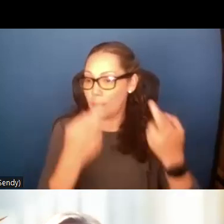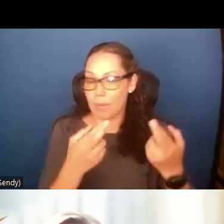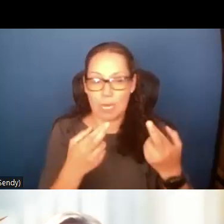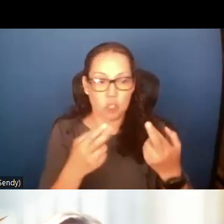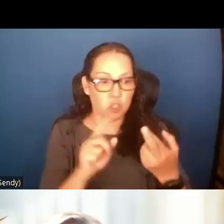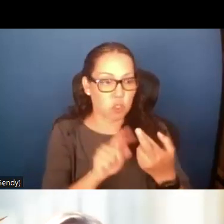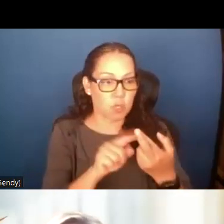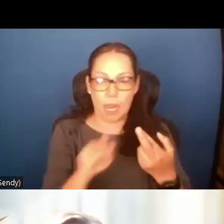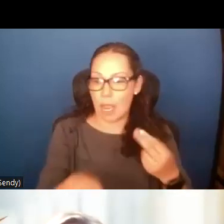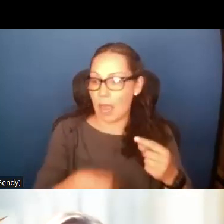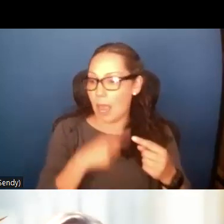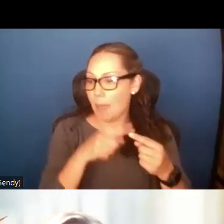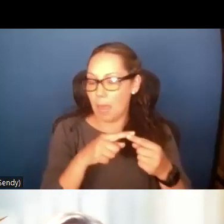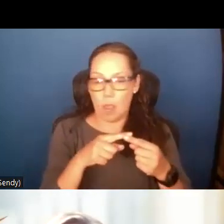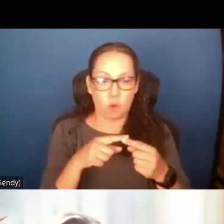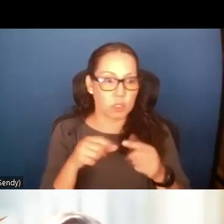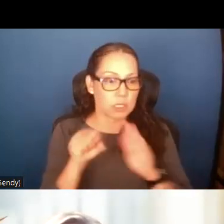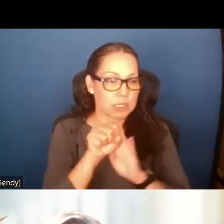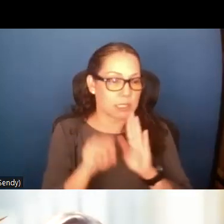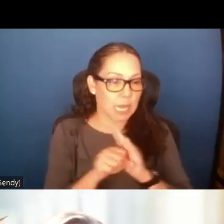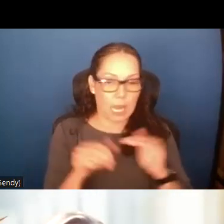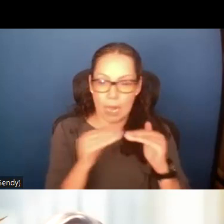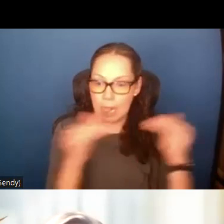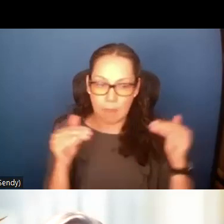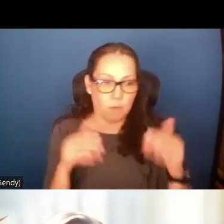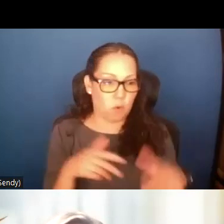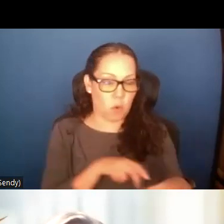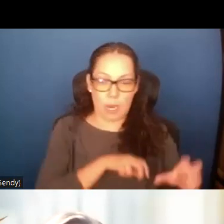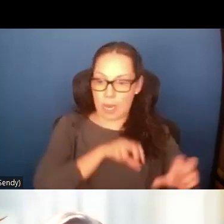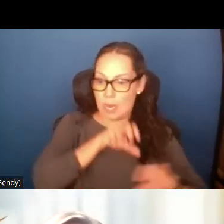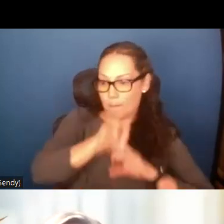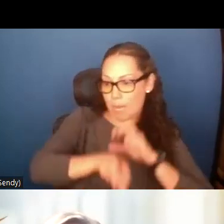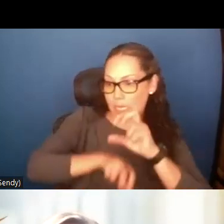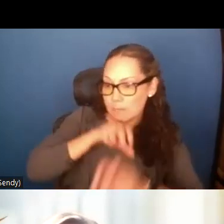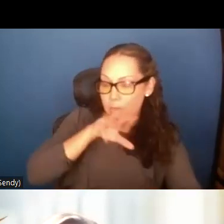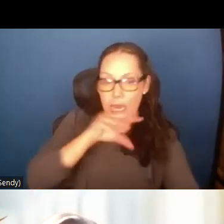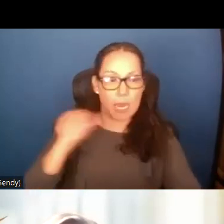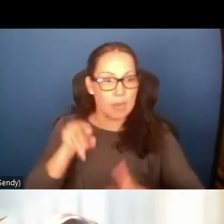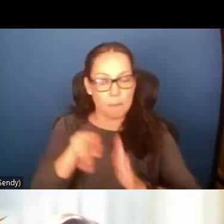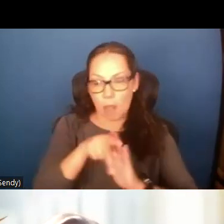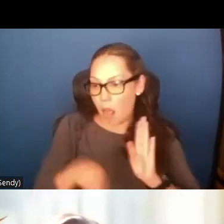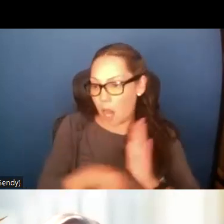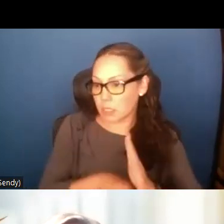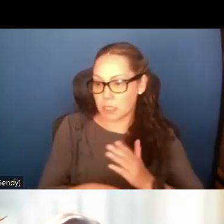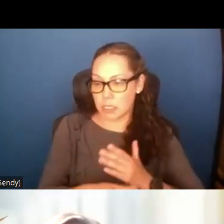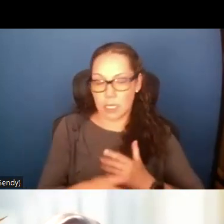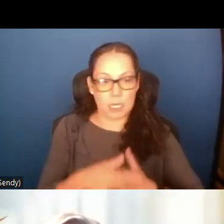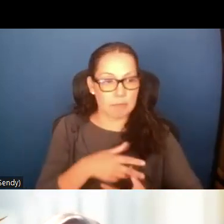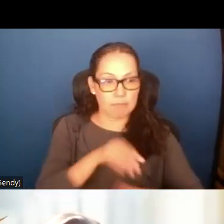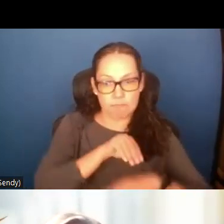around state level investment, prioritization, policy relating